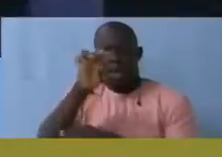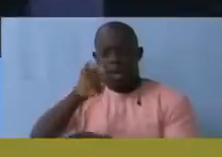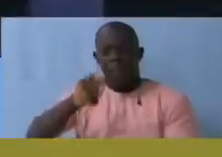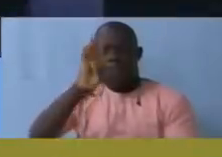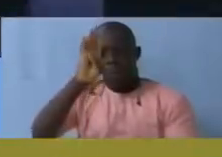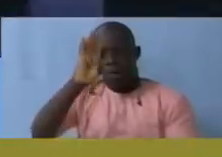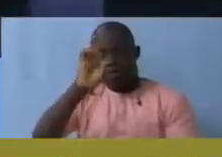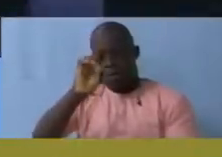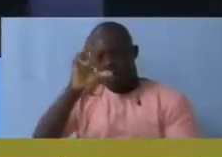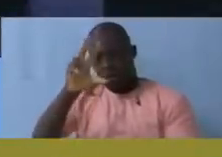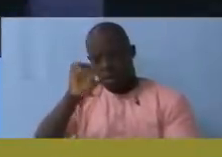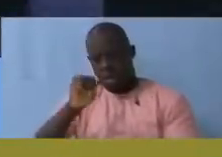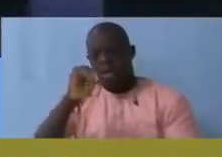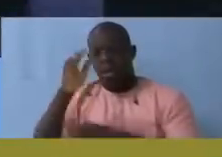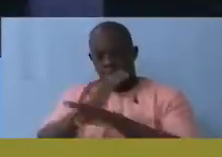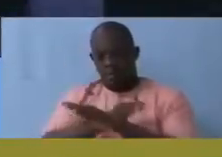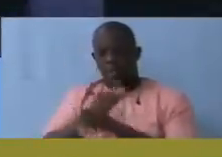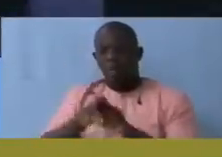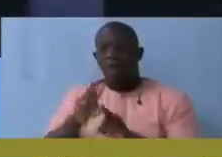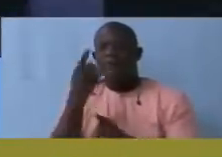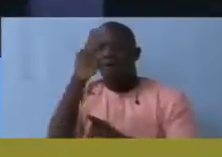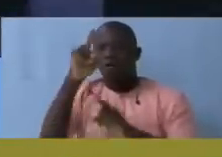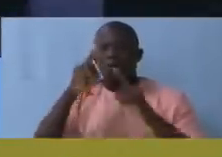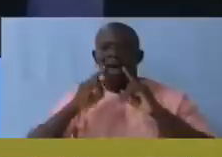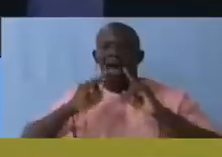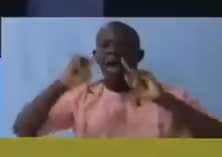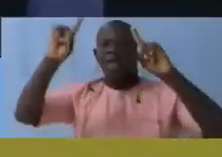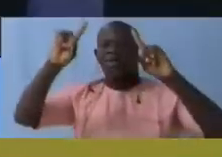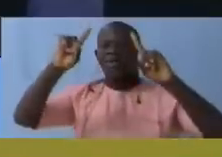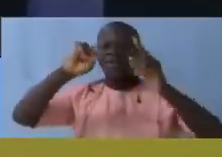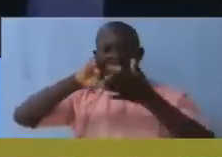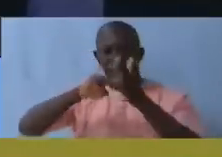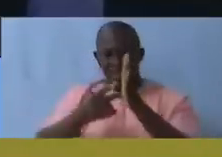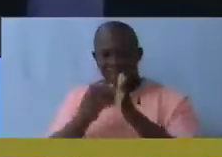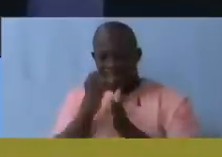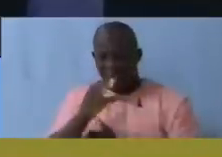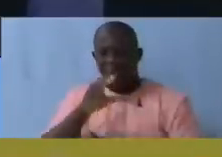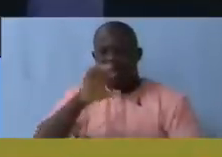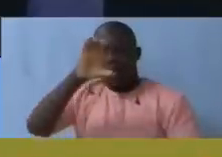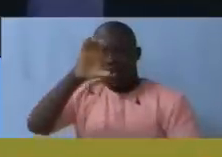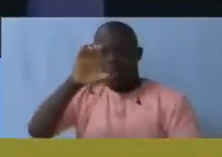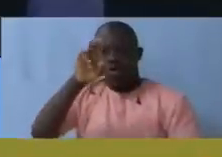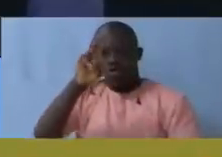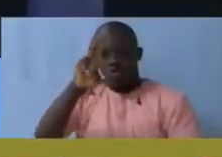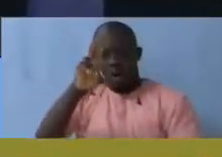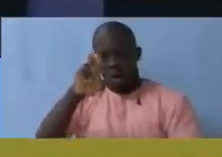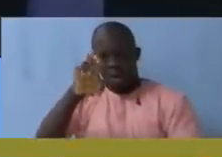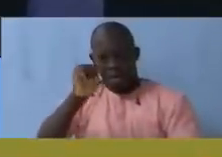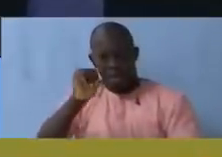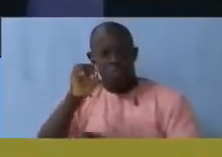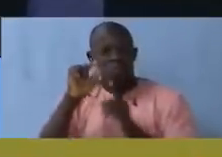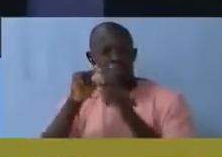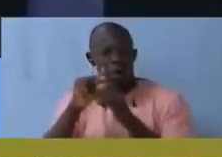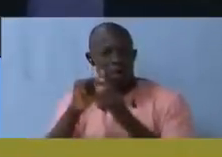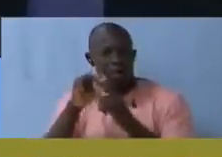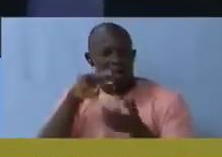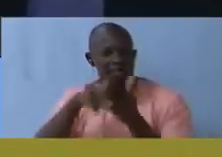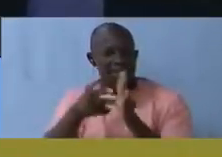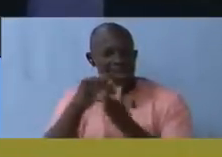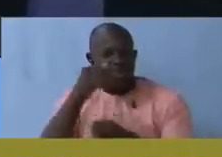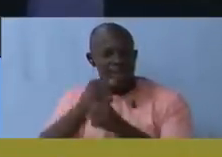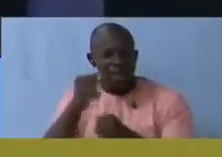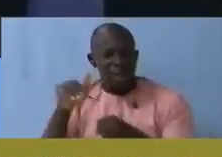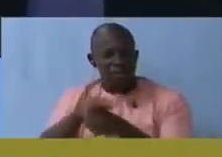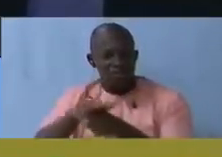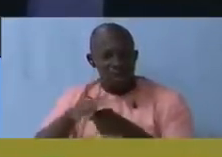office. Because the first announcement was cure, the word cure. And I alerted Dr. Moore,